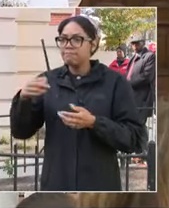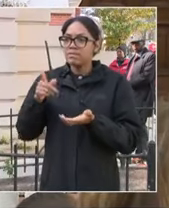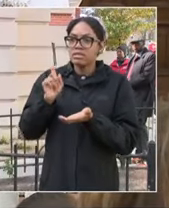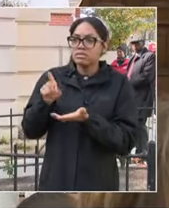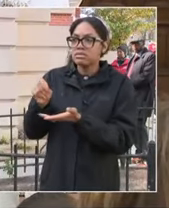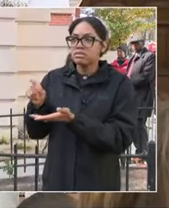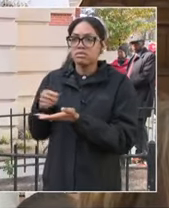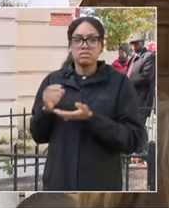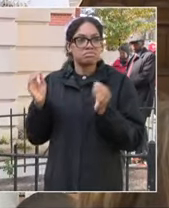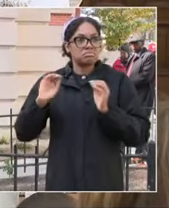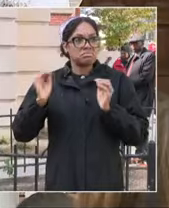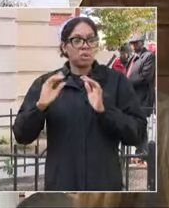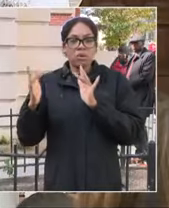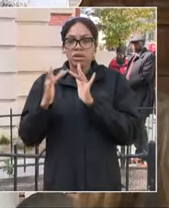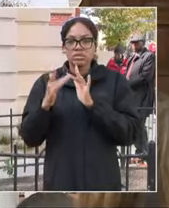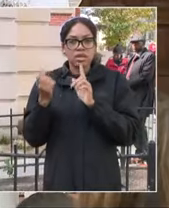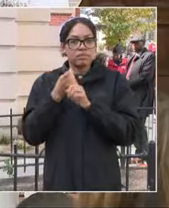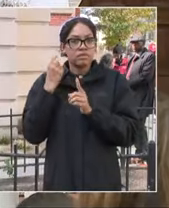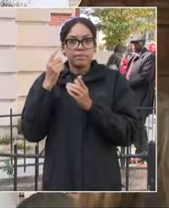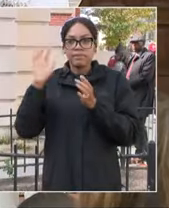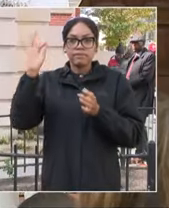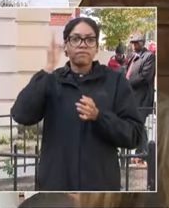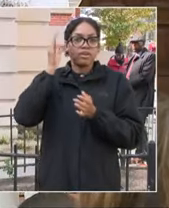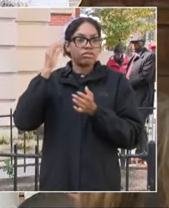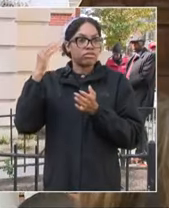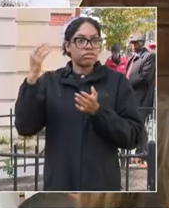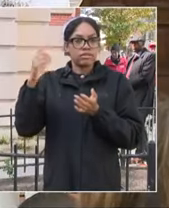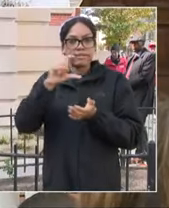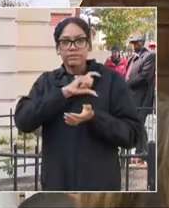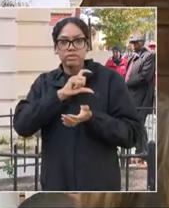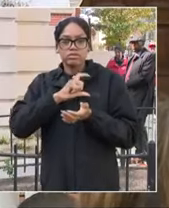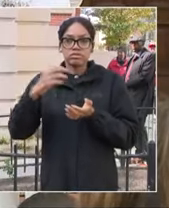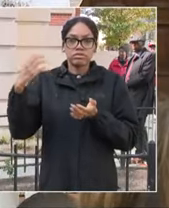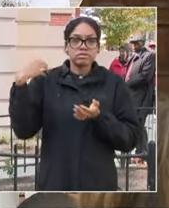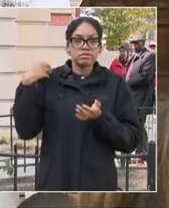no explanation from federal officials about what happened.